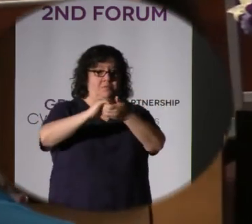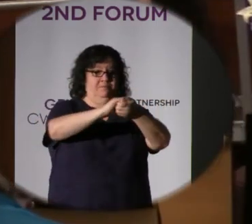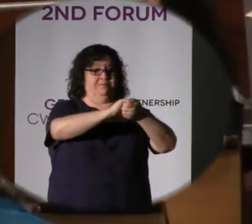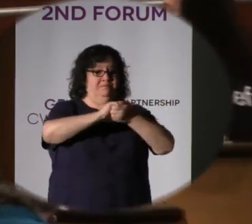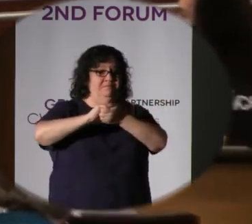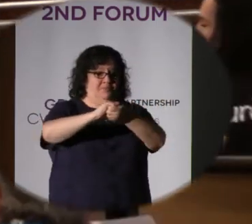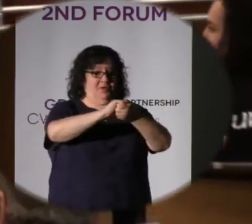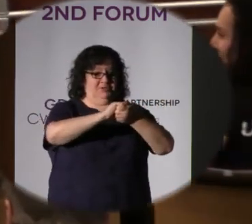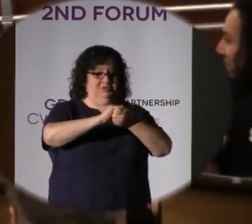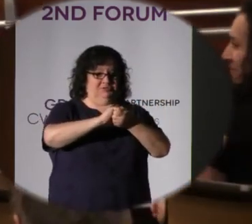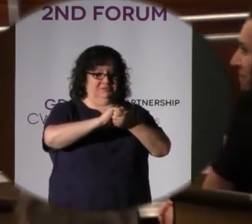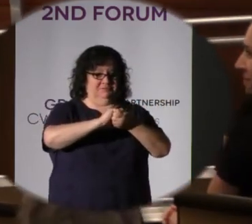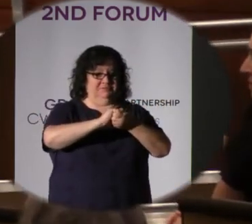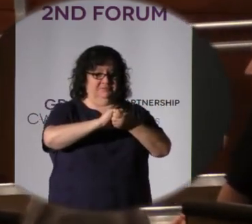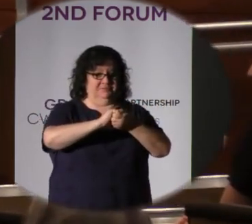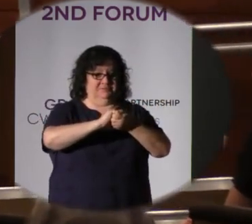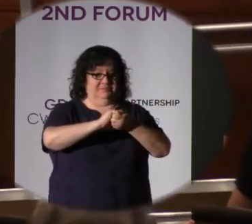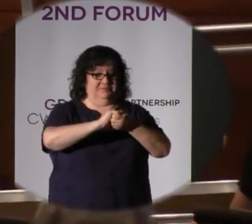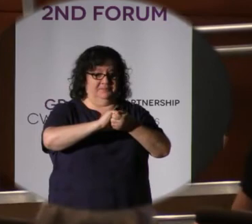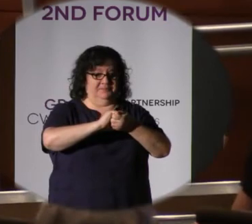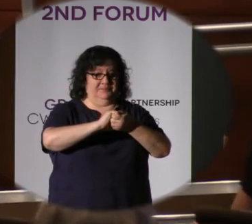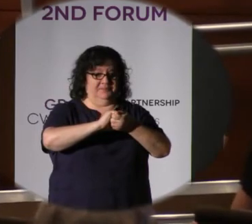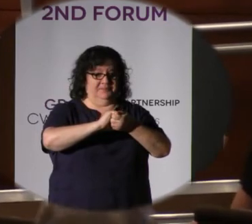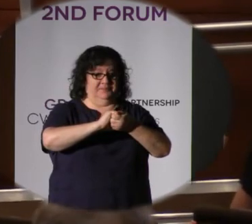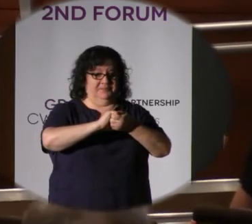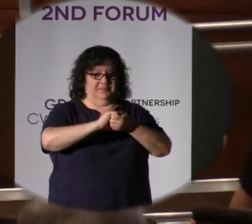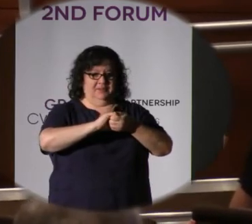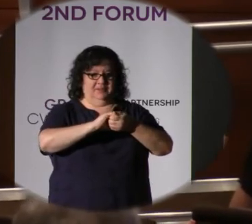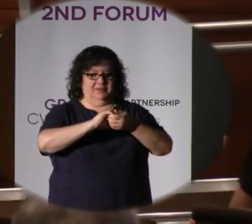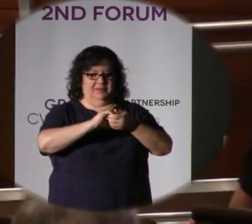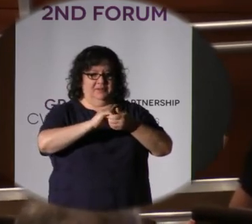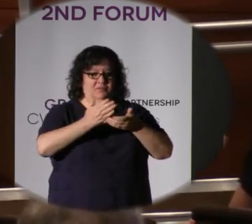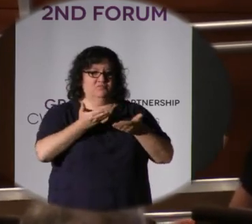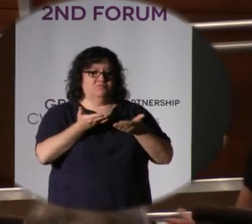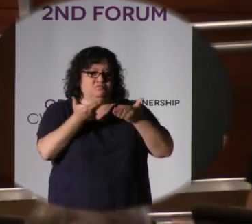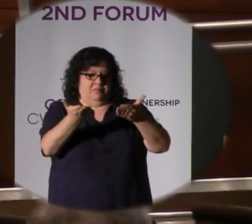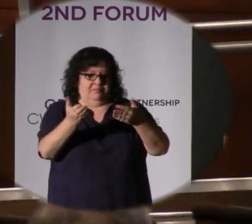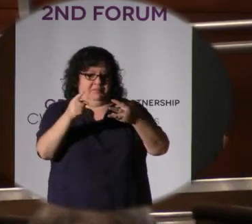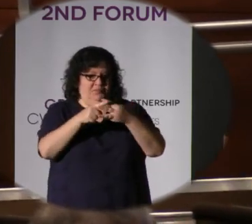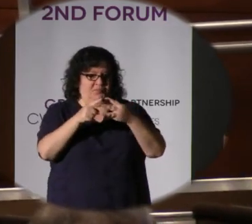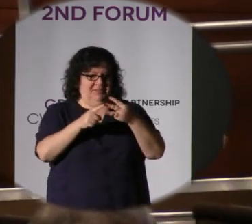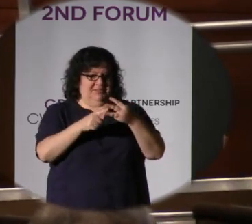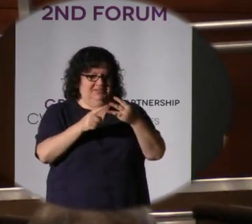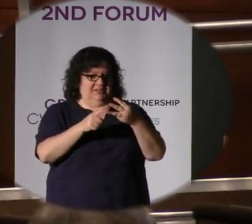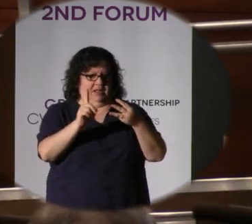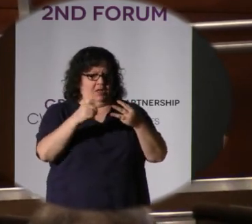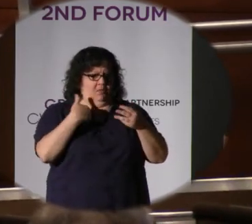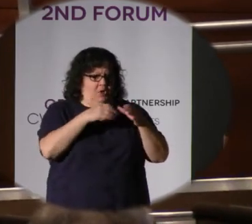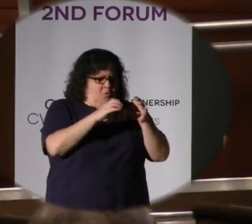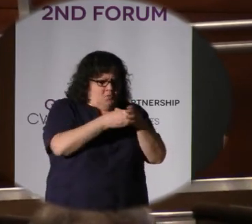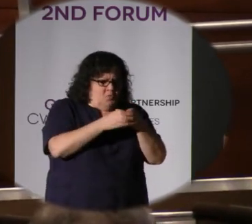education thematic group, we have accessibility thematic group, we have